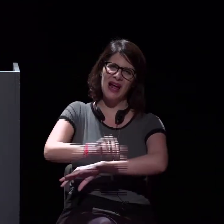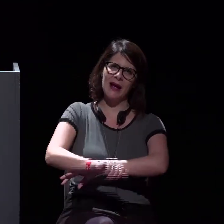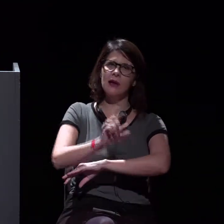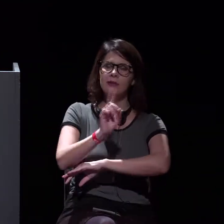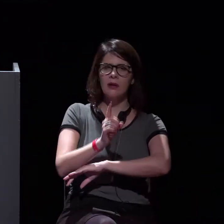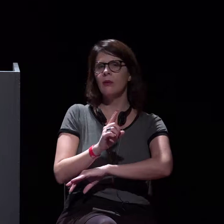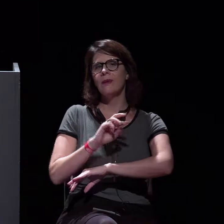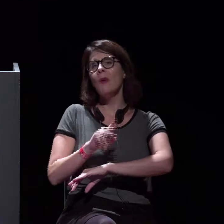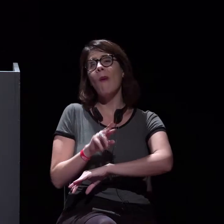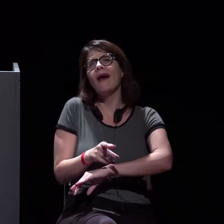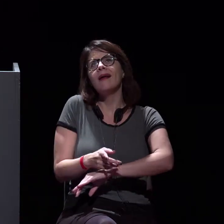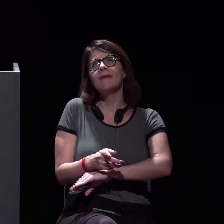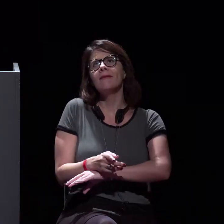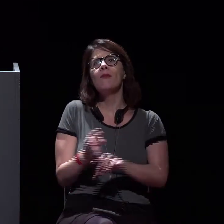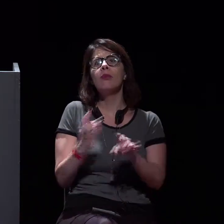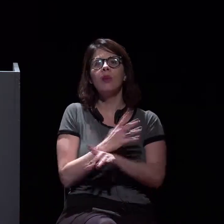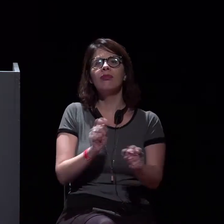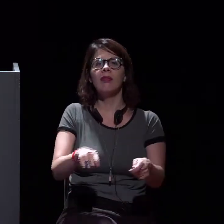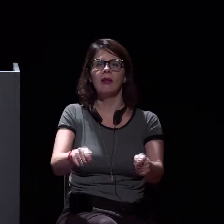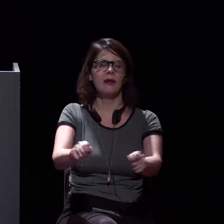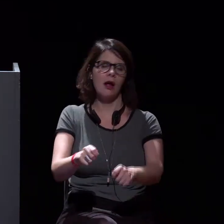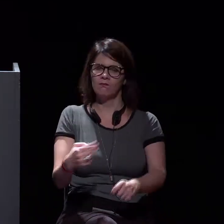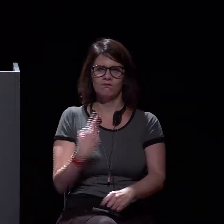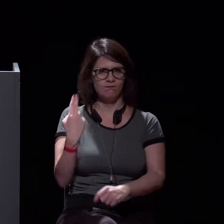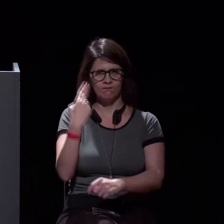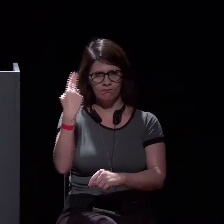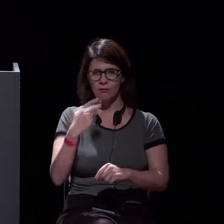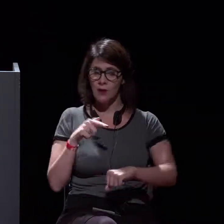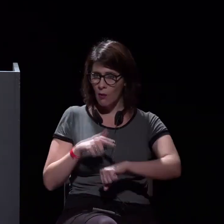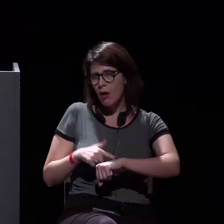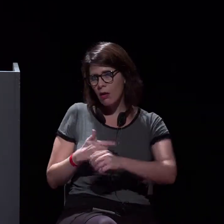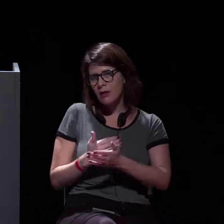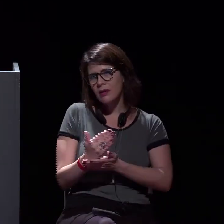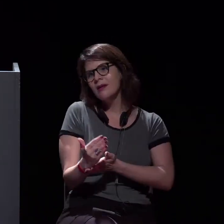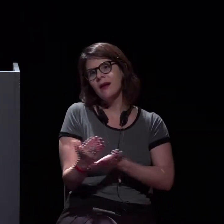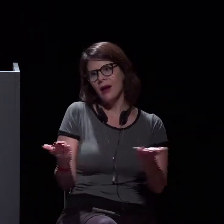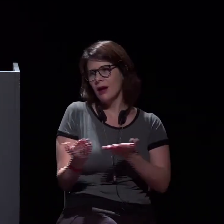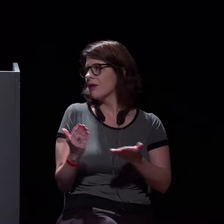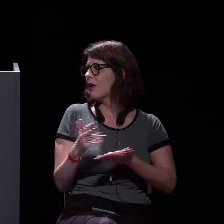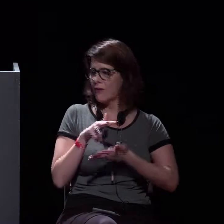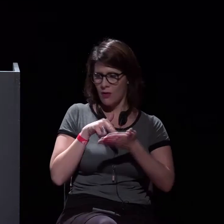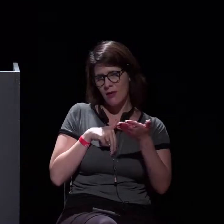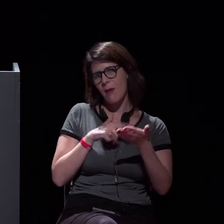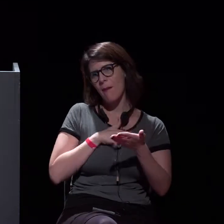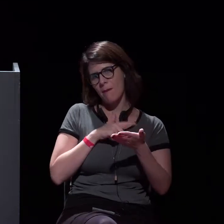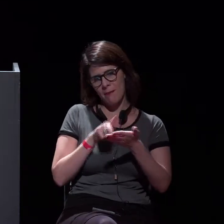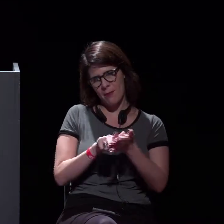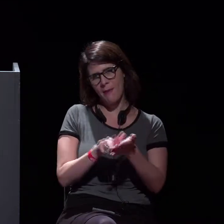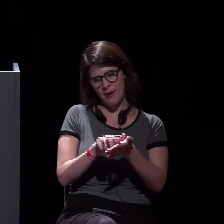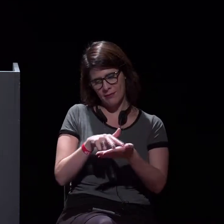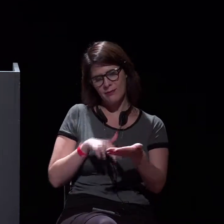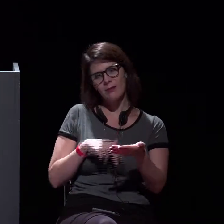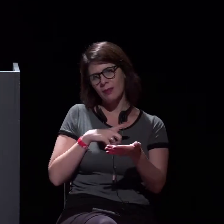modernidade não era viável. Então, bom, após essa pequena introdução, eu vou ler o meu paper, que está, infelizmente, em inglês,